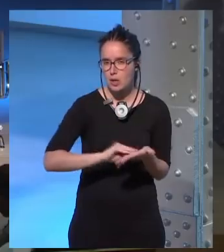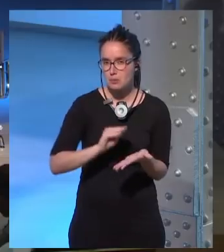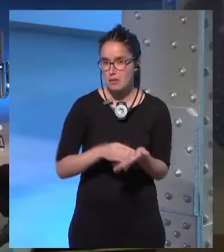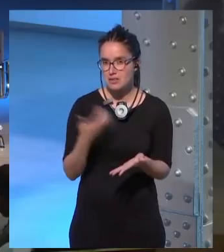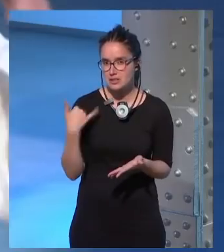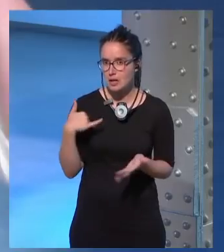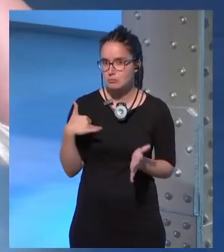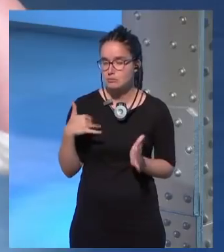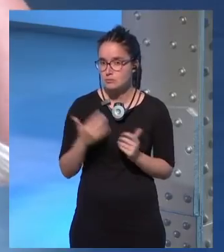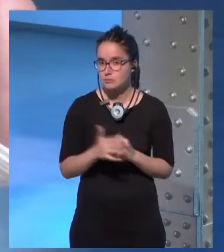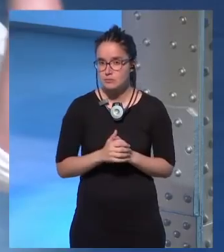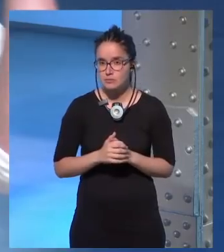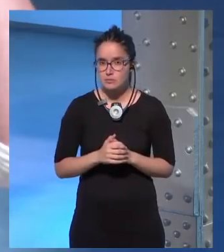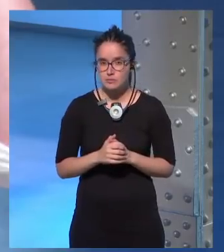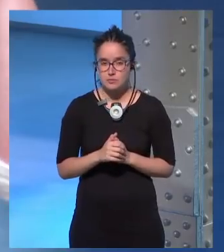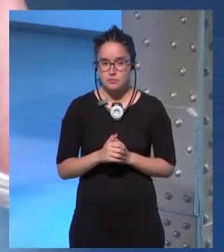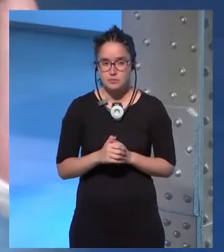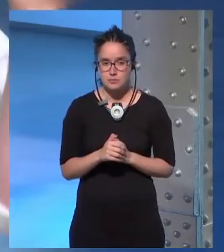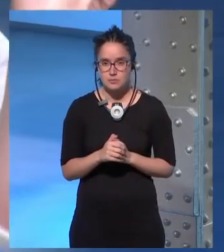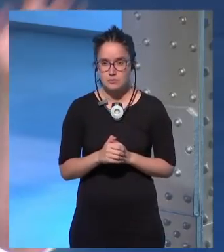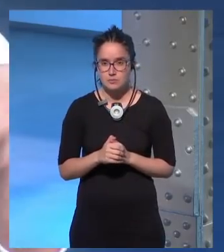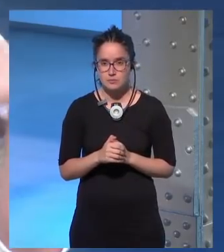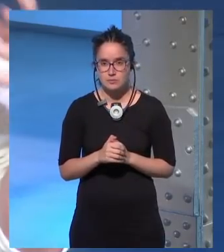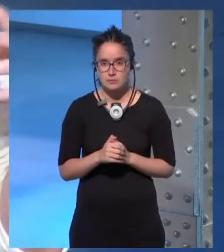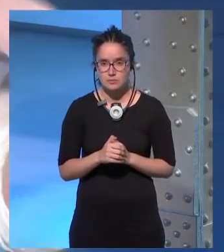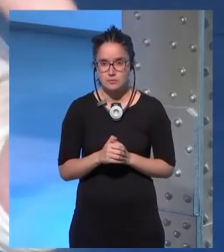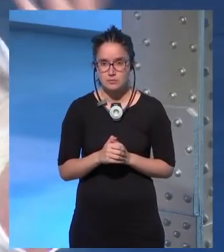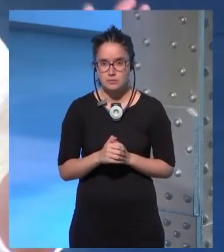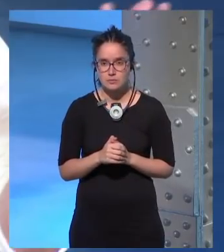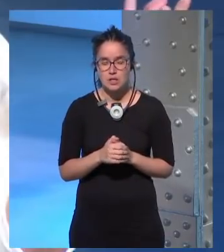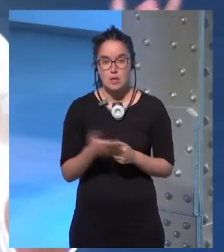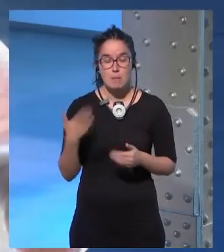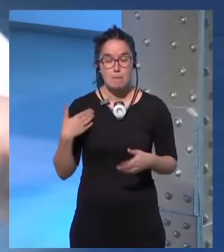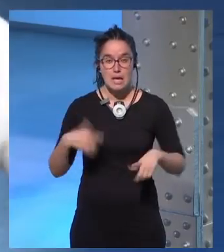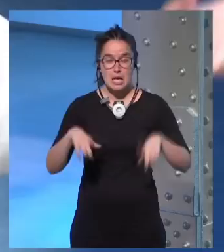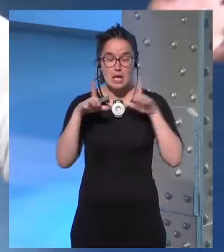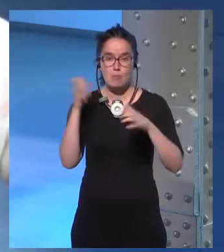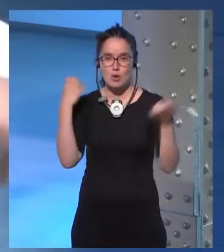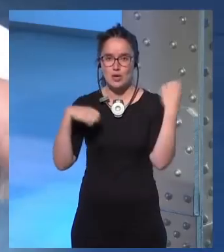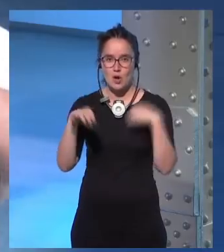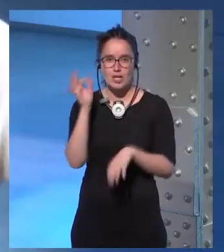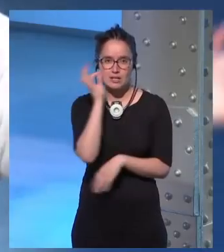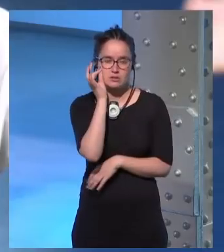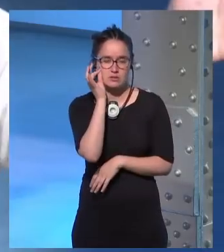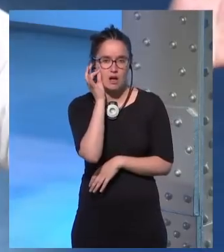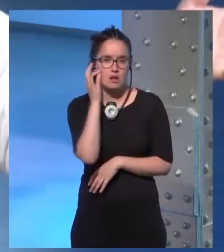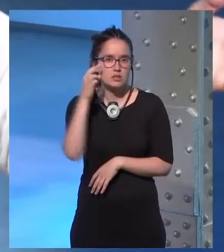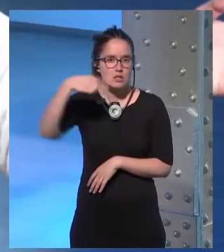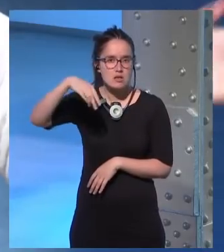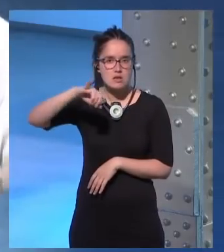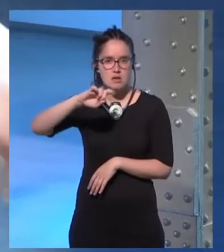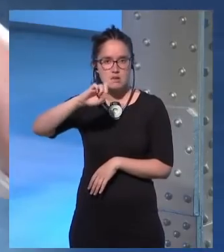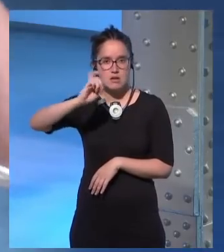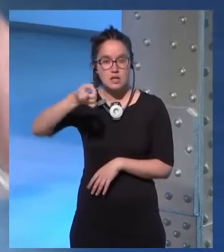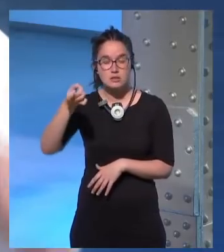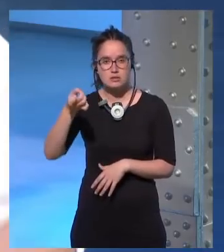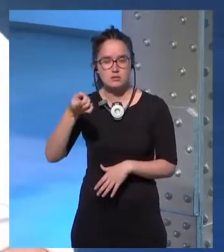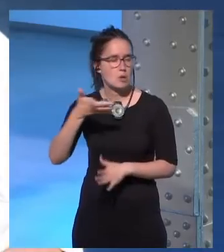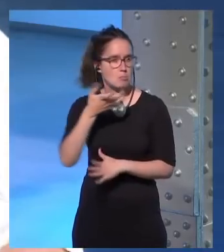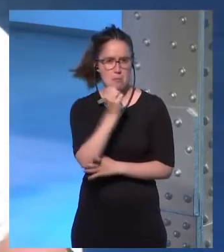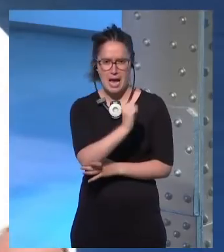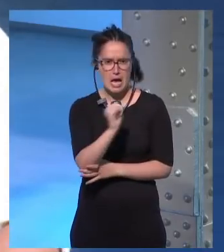I really admire, again, like Nyx, who's this bounty hunter and goes around chopping on people's heads, but it will quite happily throw you under the bus. She'll be like, I will sacrifice you to get